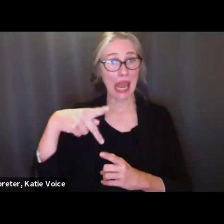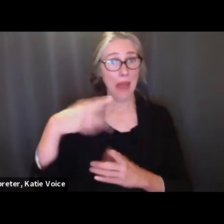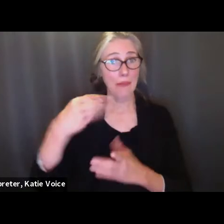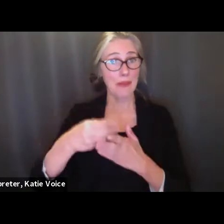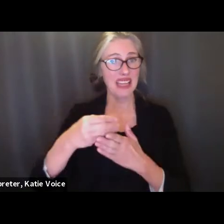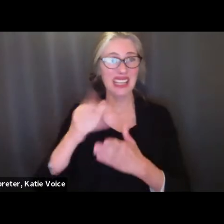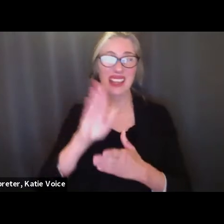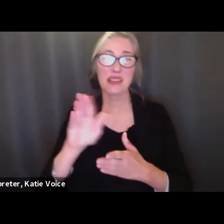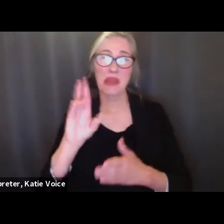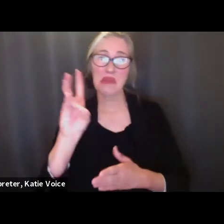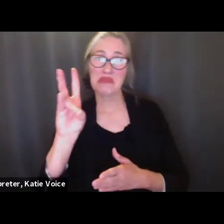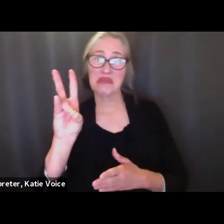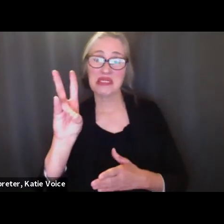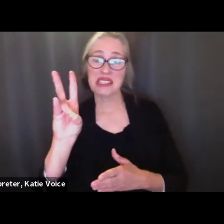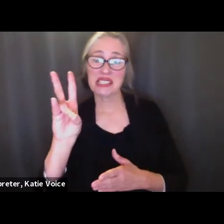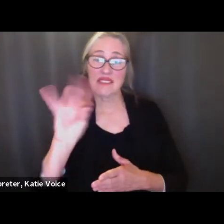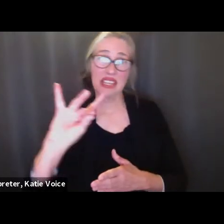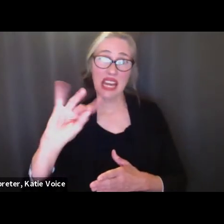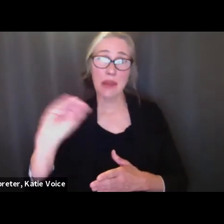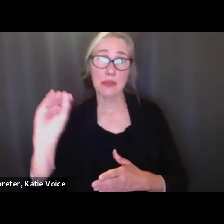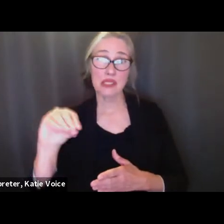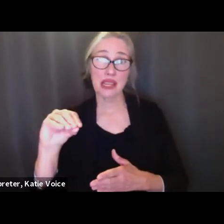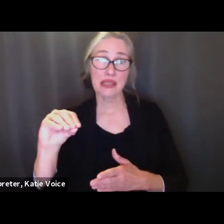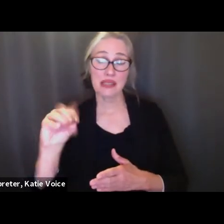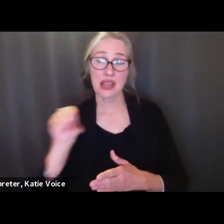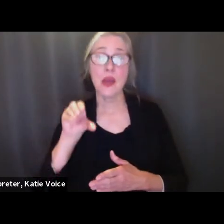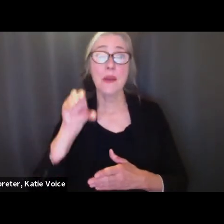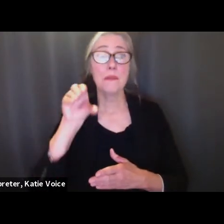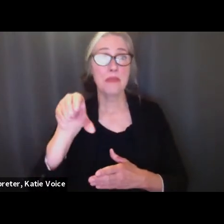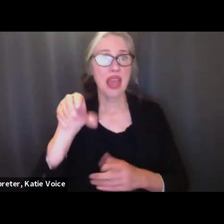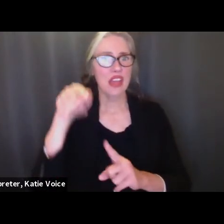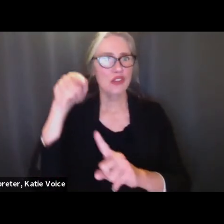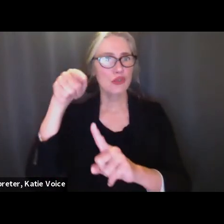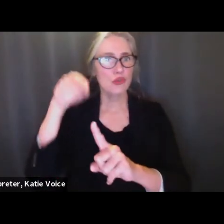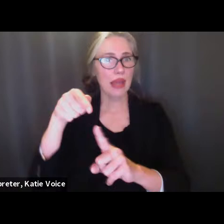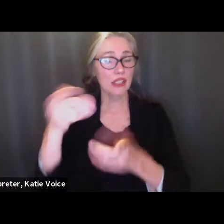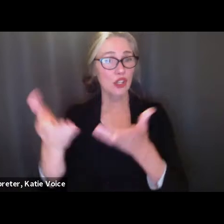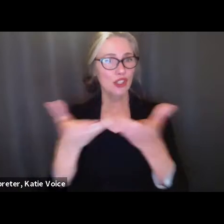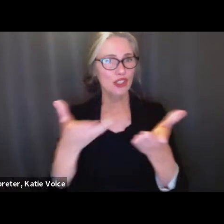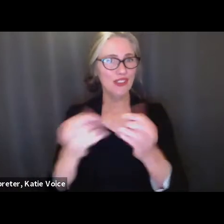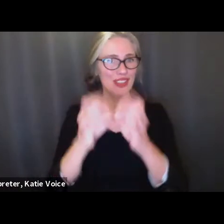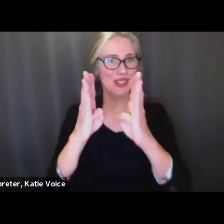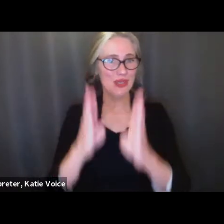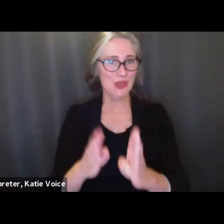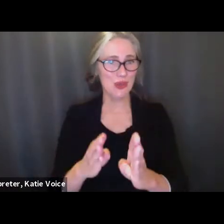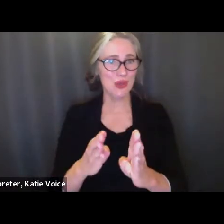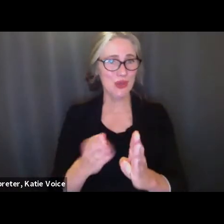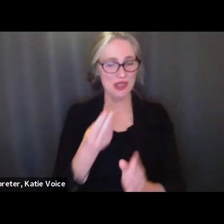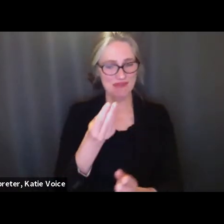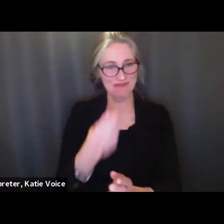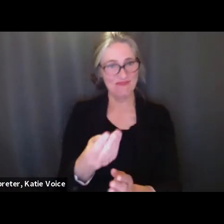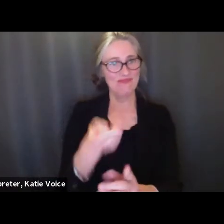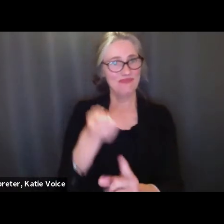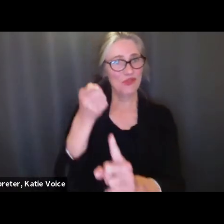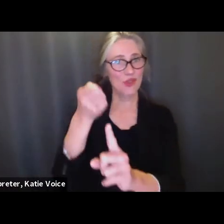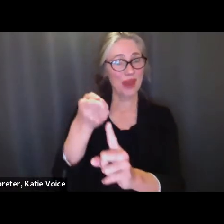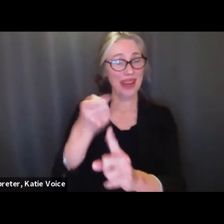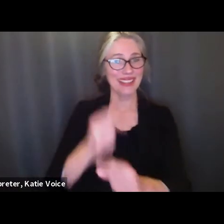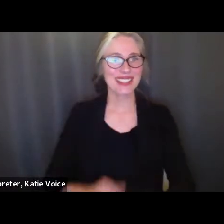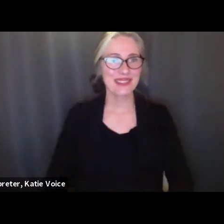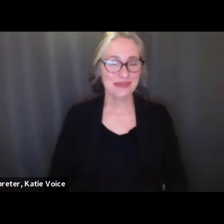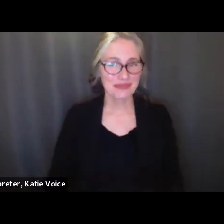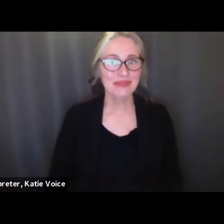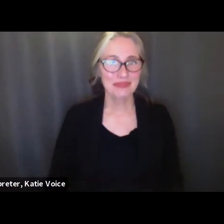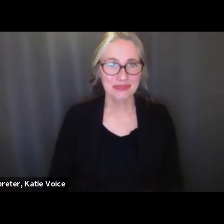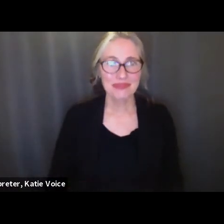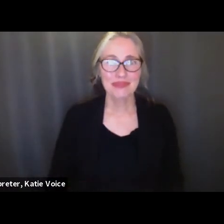will be going towards direct services to students. Okay, so just so that you know that